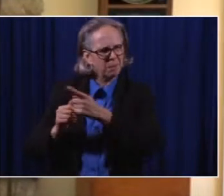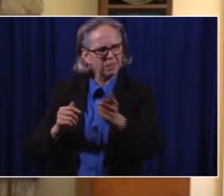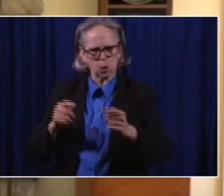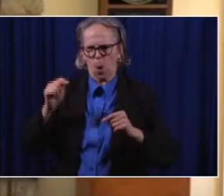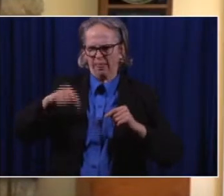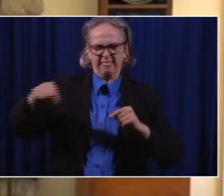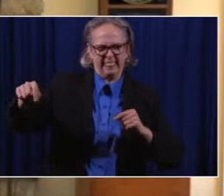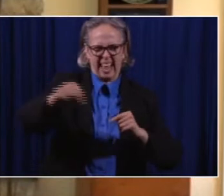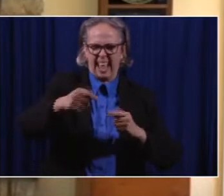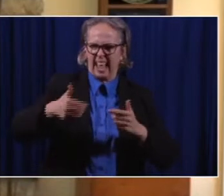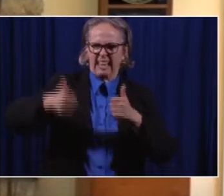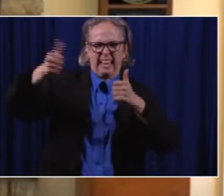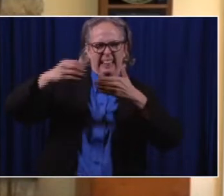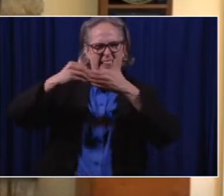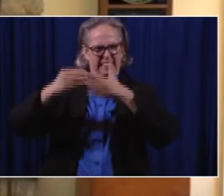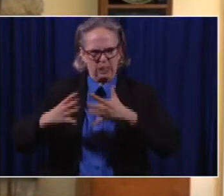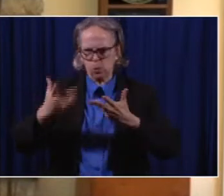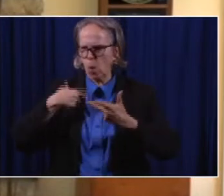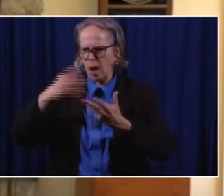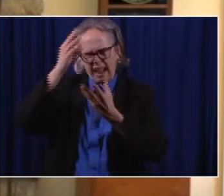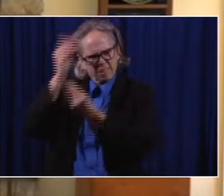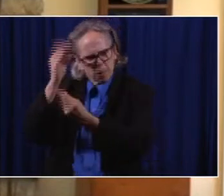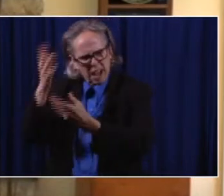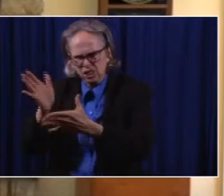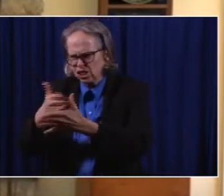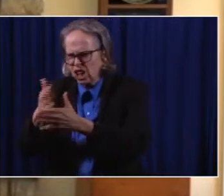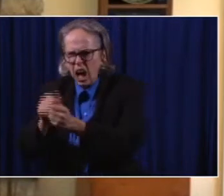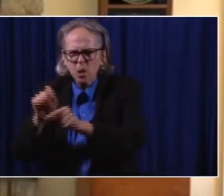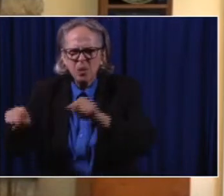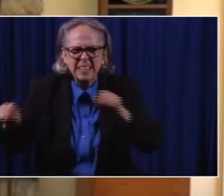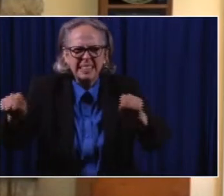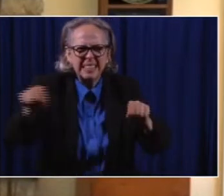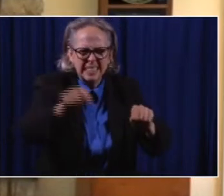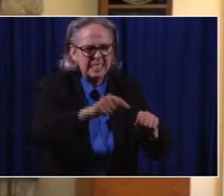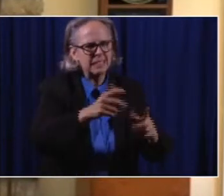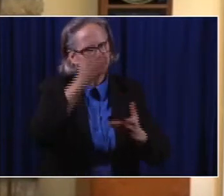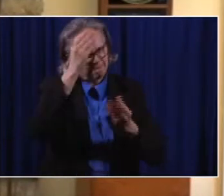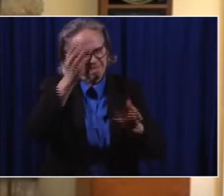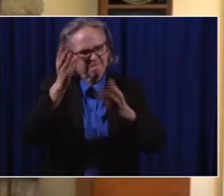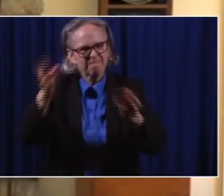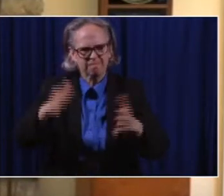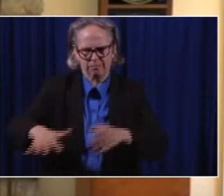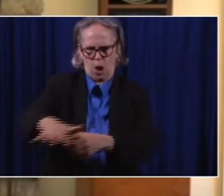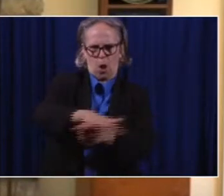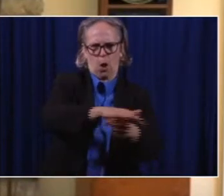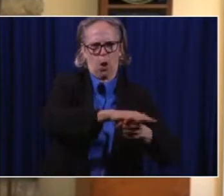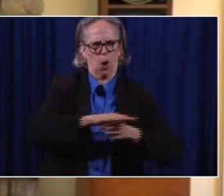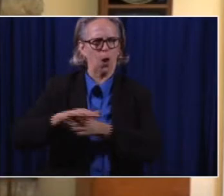question, one way that we try to bring people along. Because ultimately,